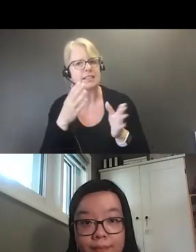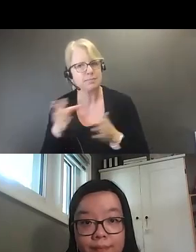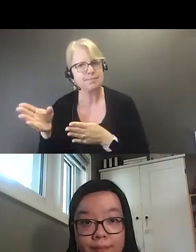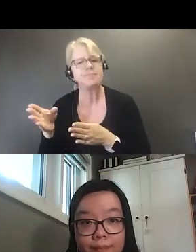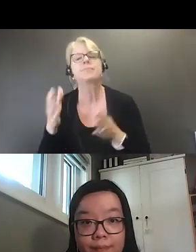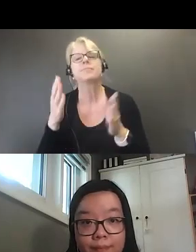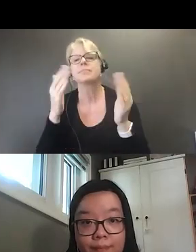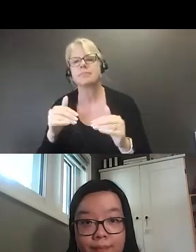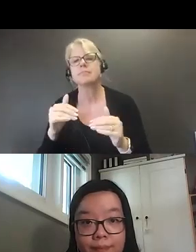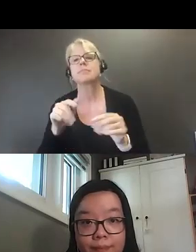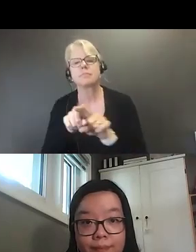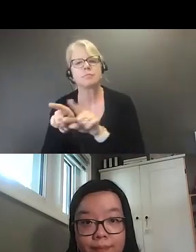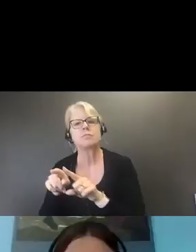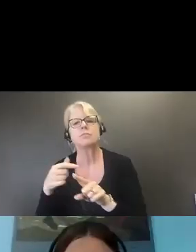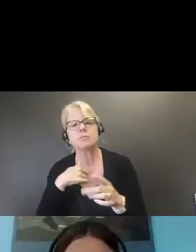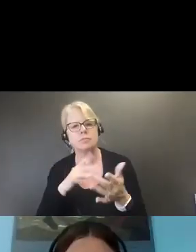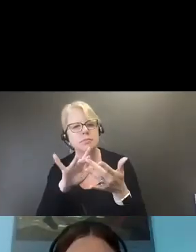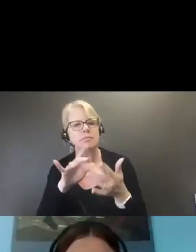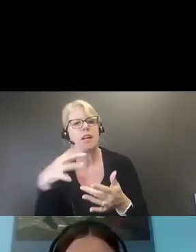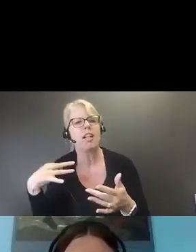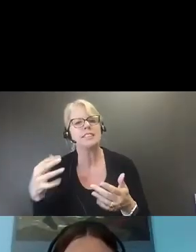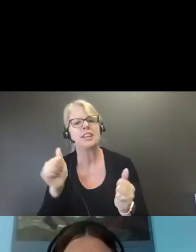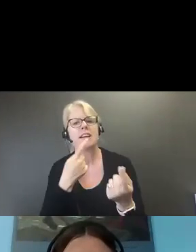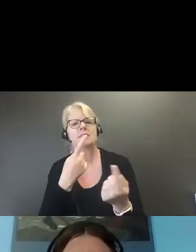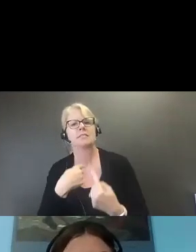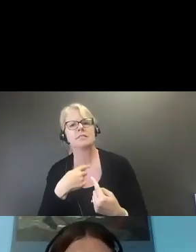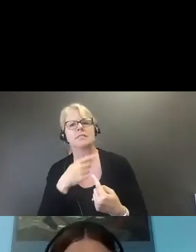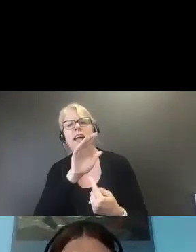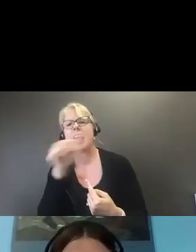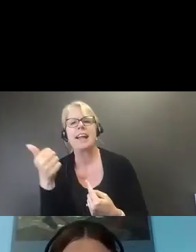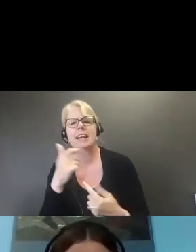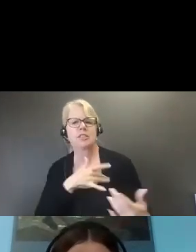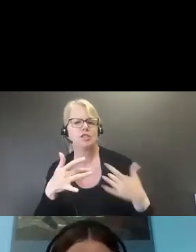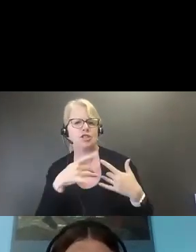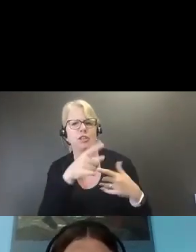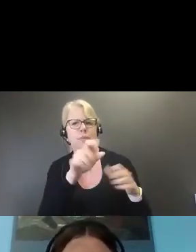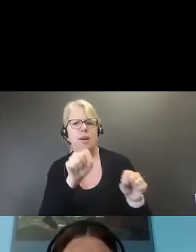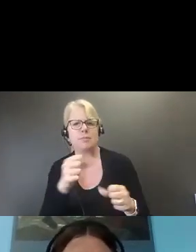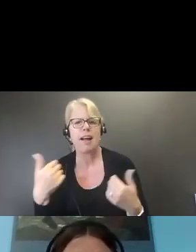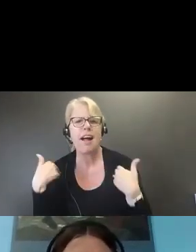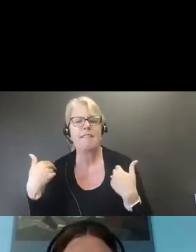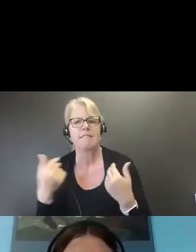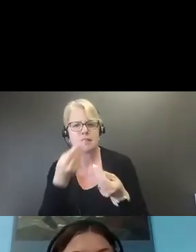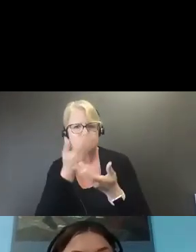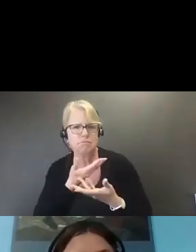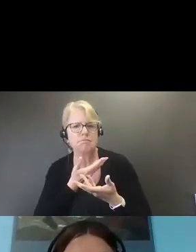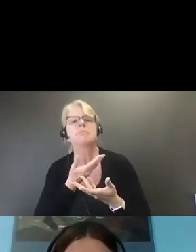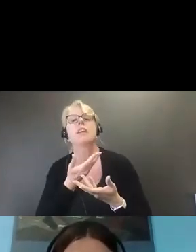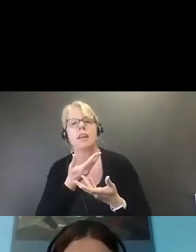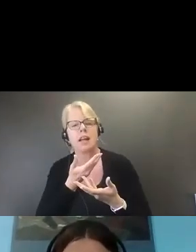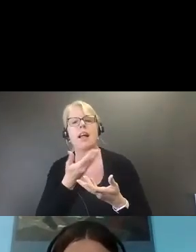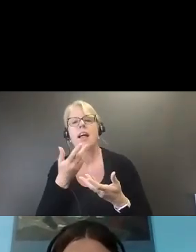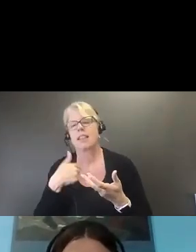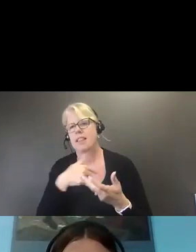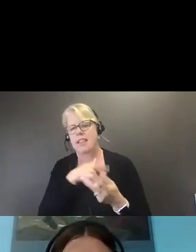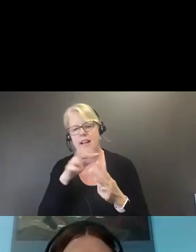And we also do this to allow volunteers to report any concerns back to us, the coordinators. And then either we can deal